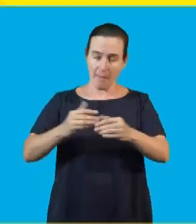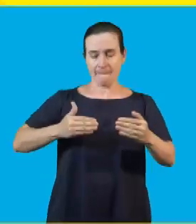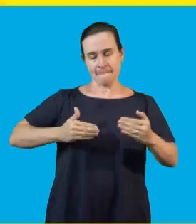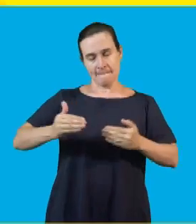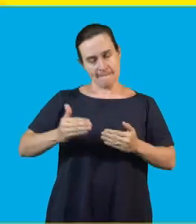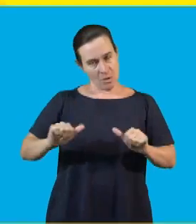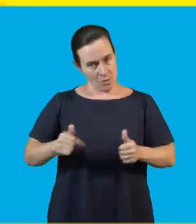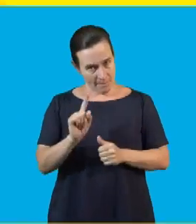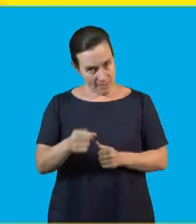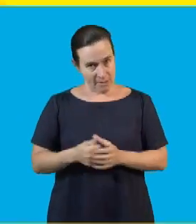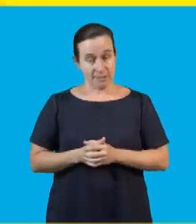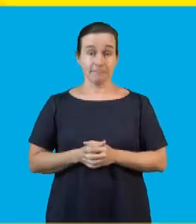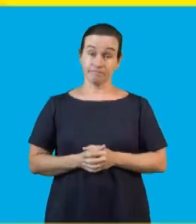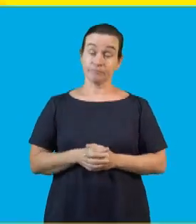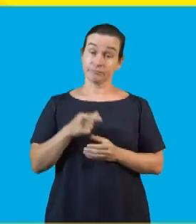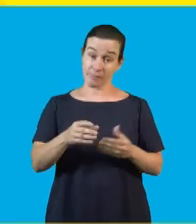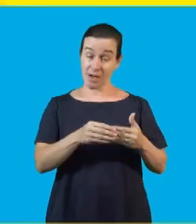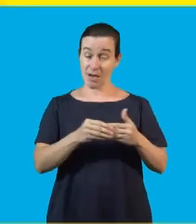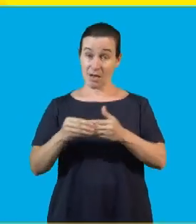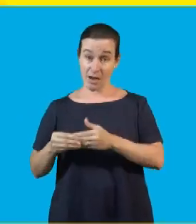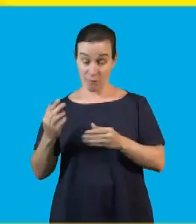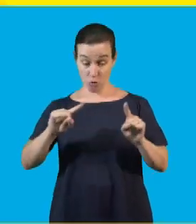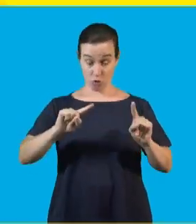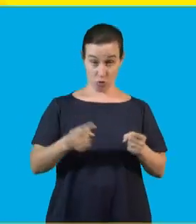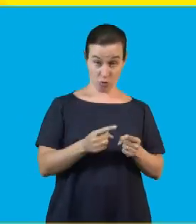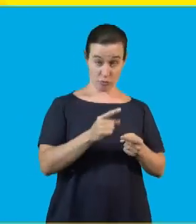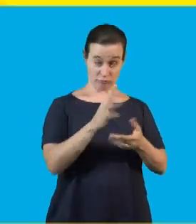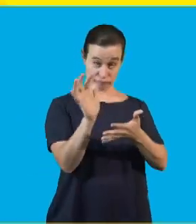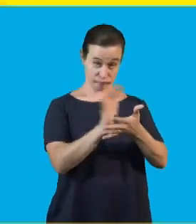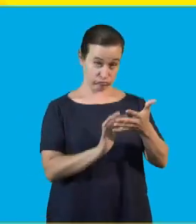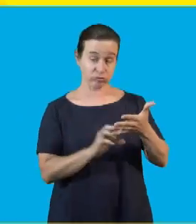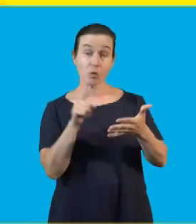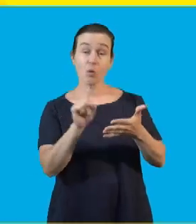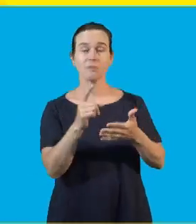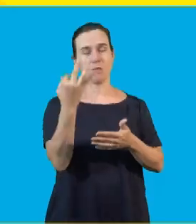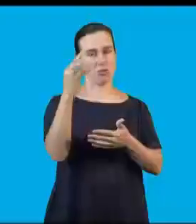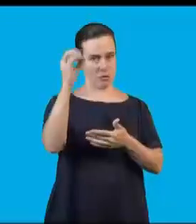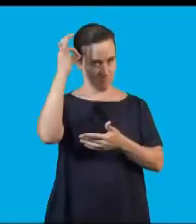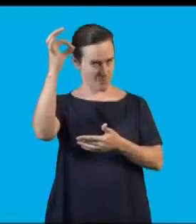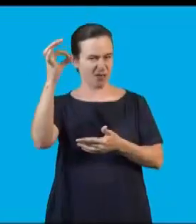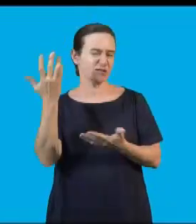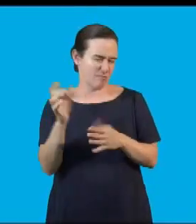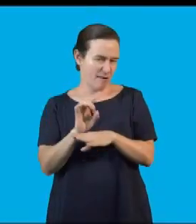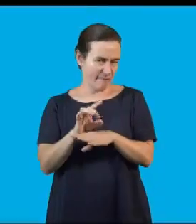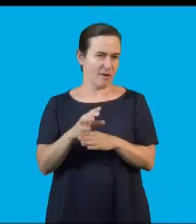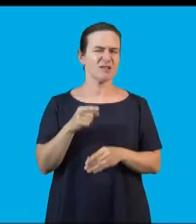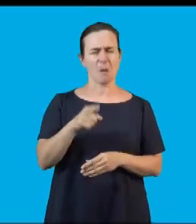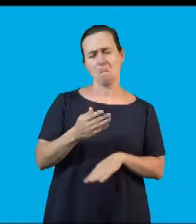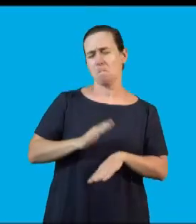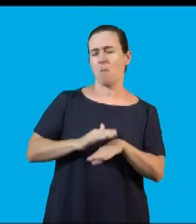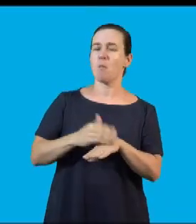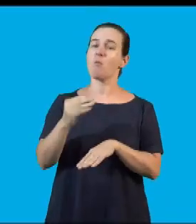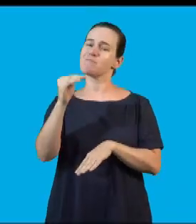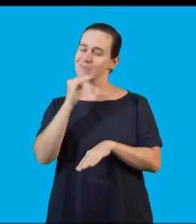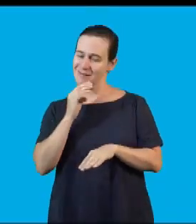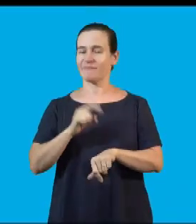manage your time effectively. The guideline for writing shorter transactional texts is 30 minutes. This is